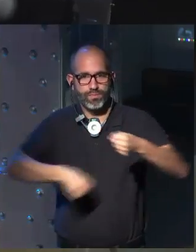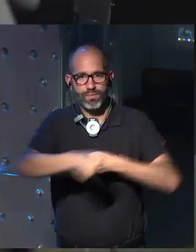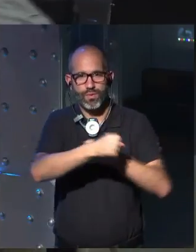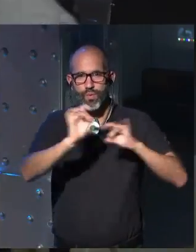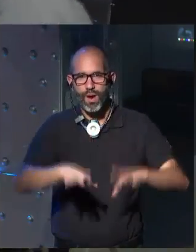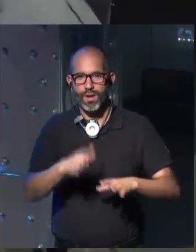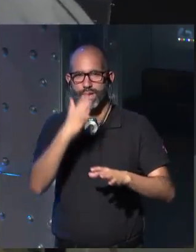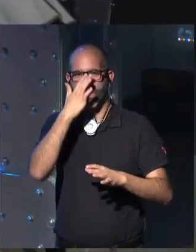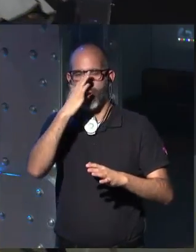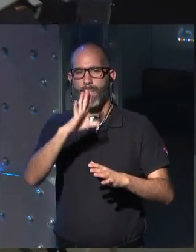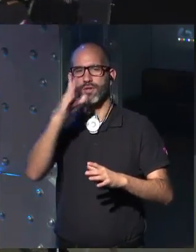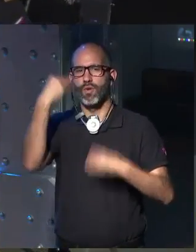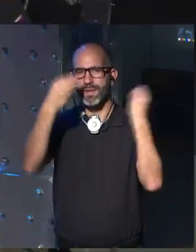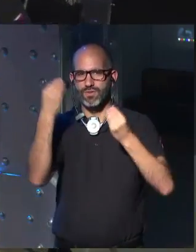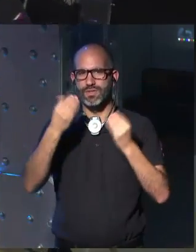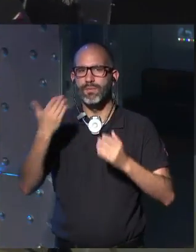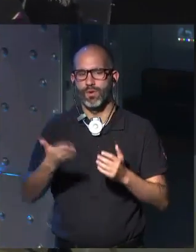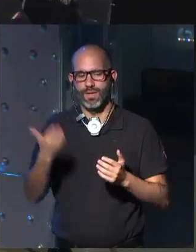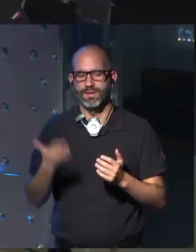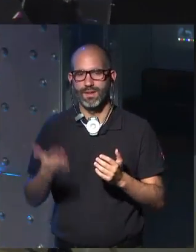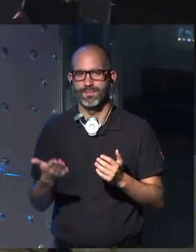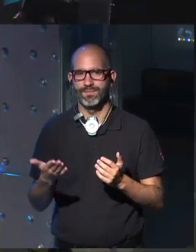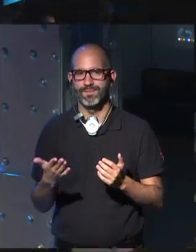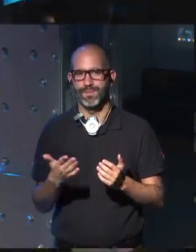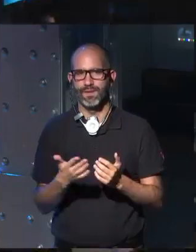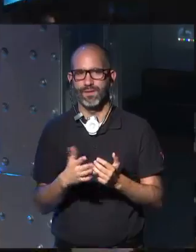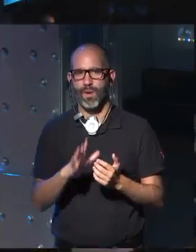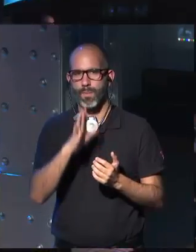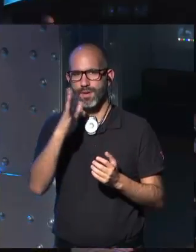too, it's very important